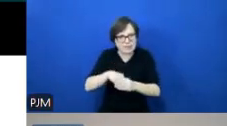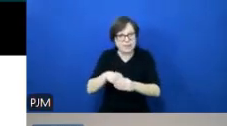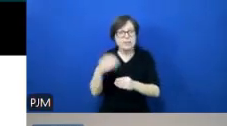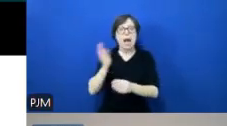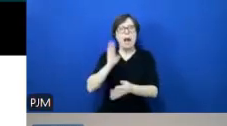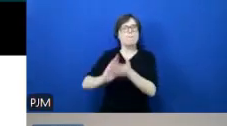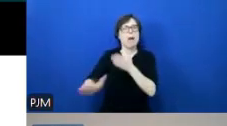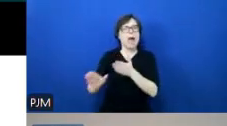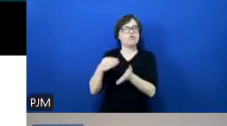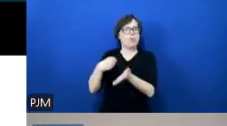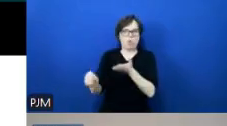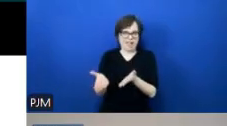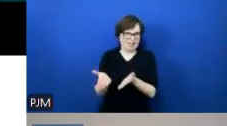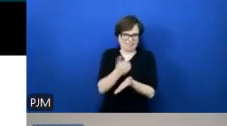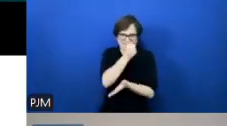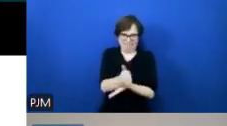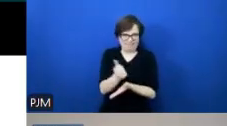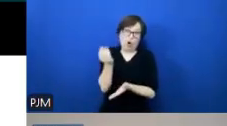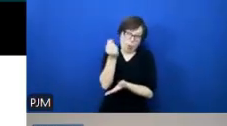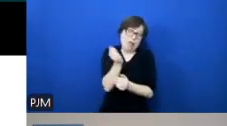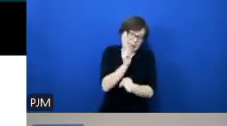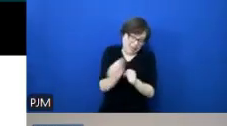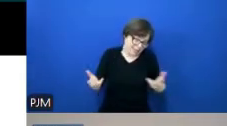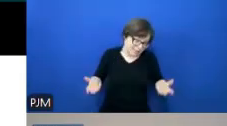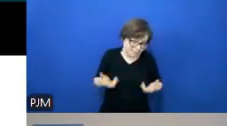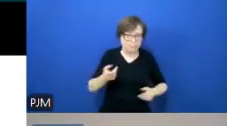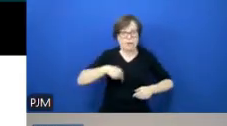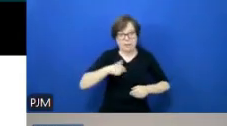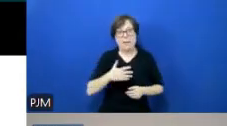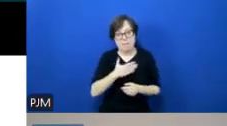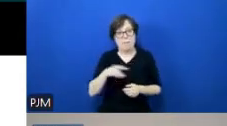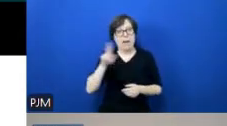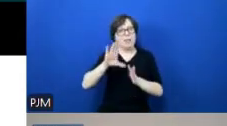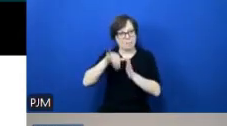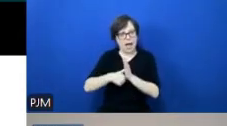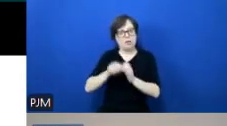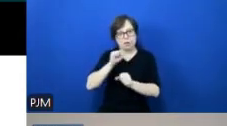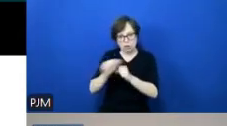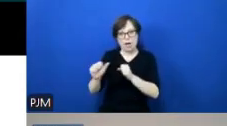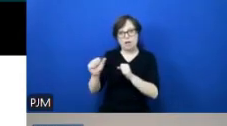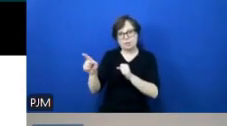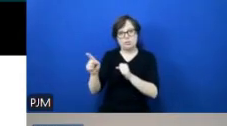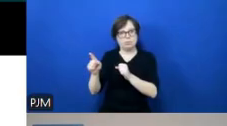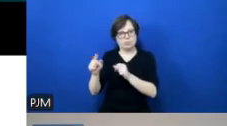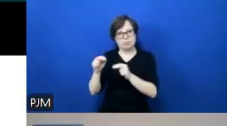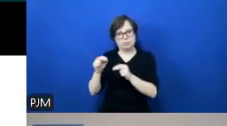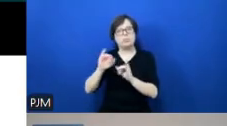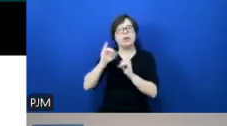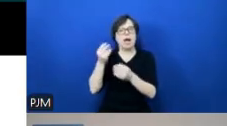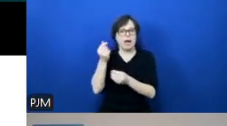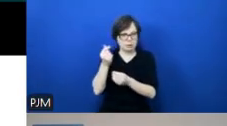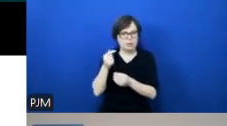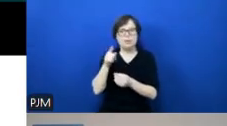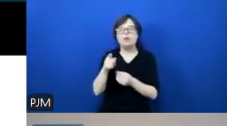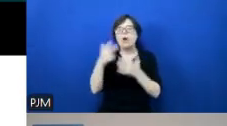investments without paying, without prices. This would be impossible. We have the price provided by the city